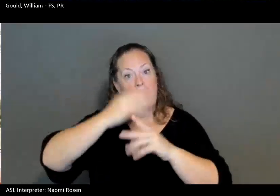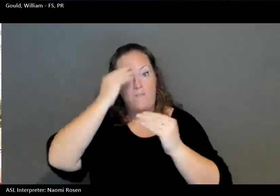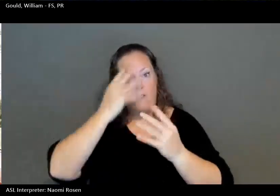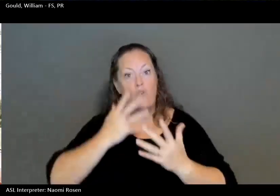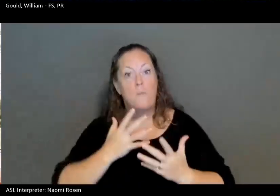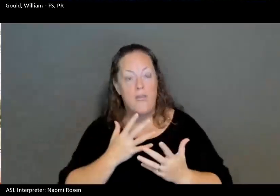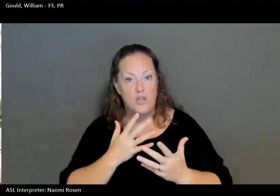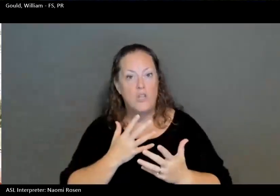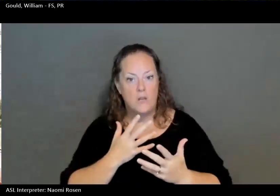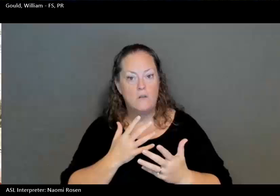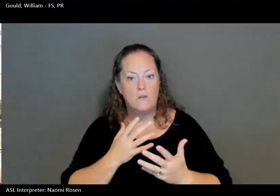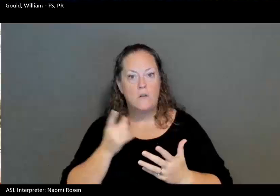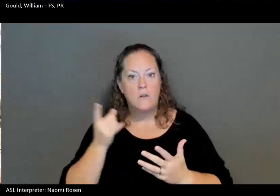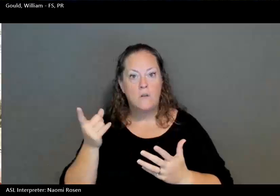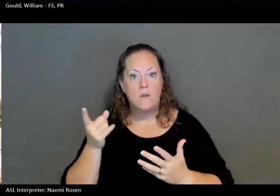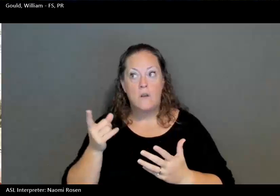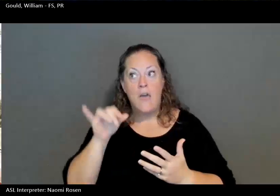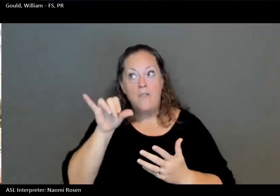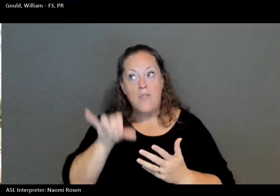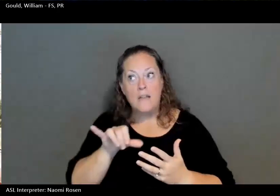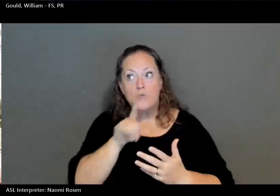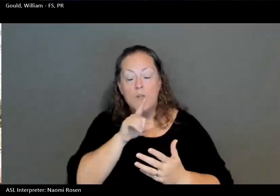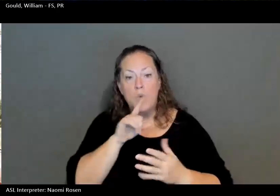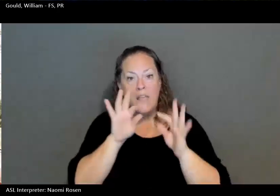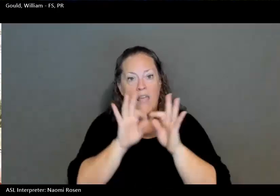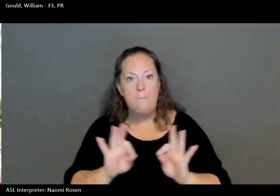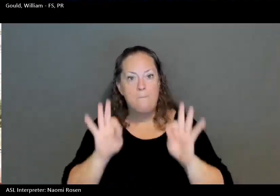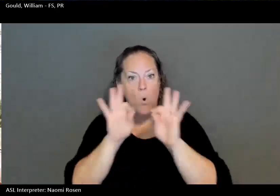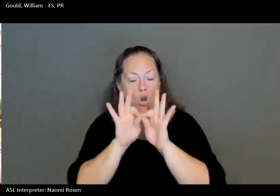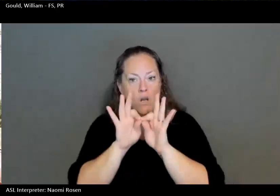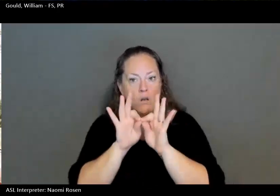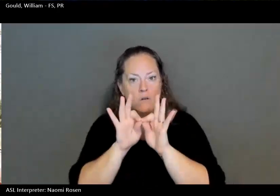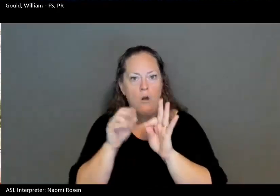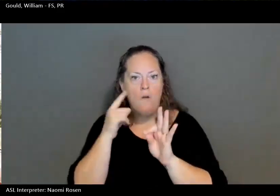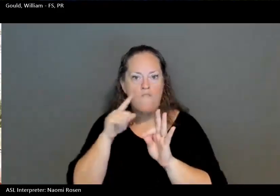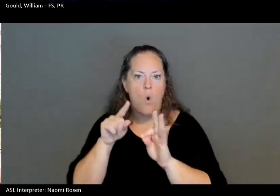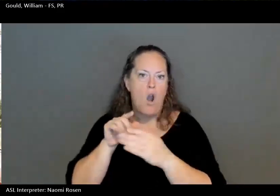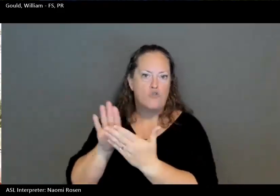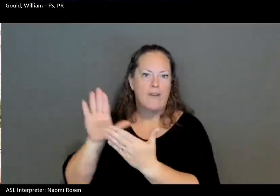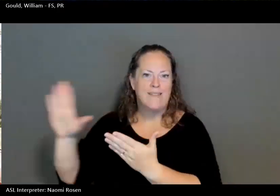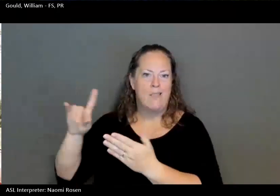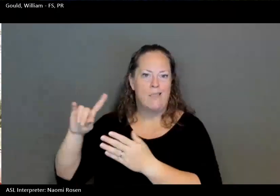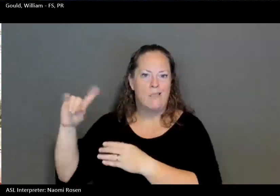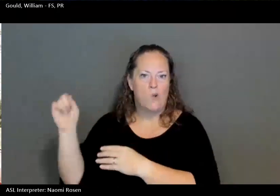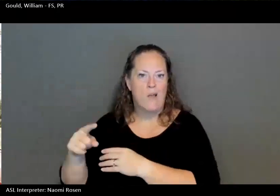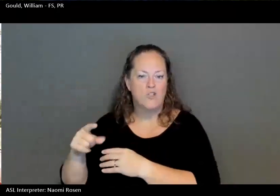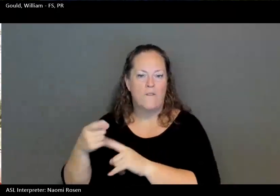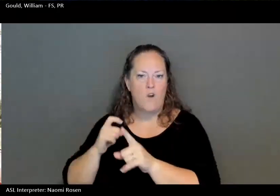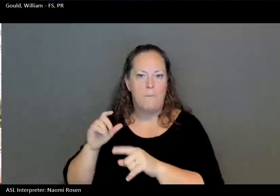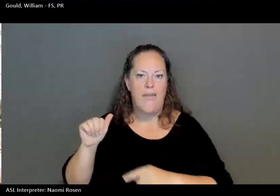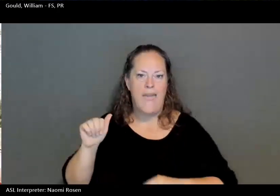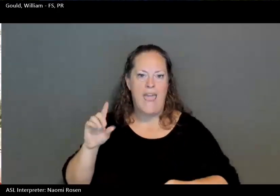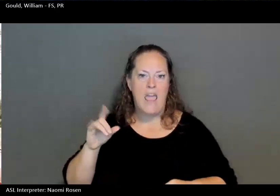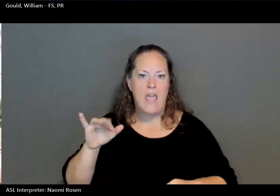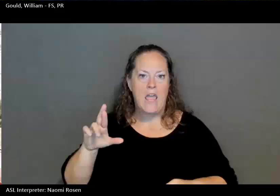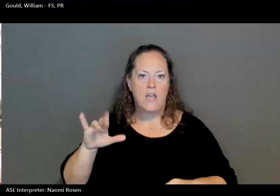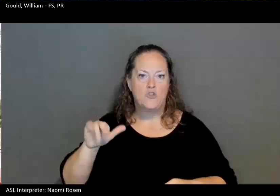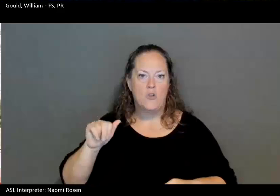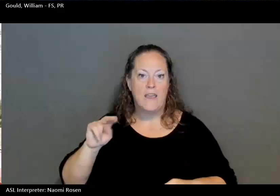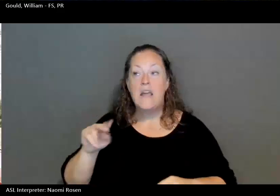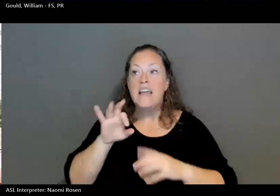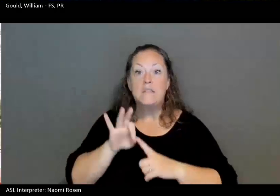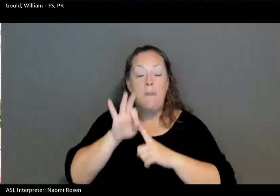question of Adrian, that's pretty important, especially for the area where the farmer is working